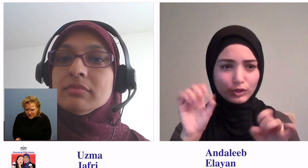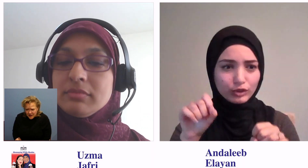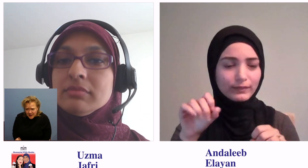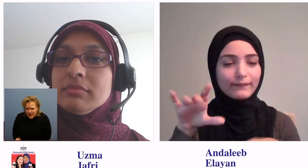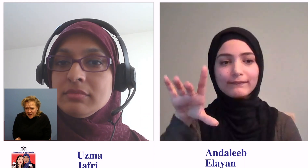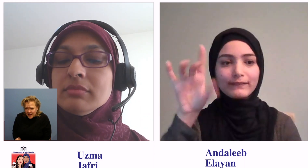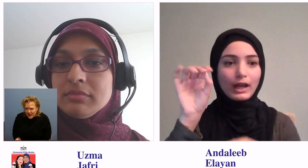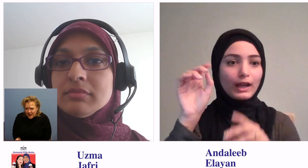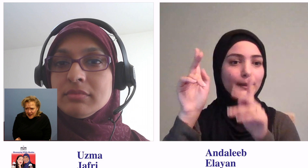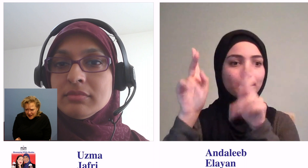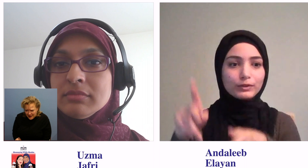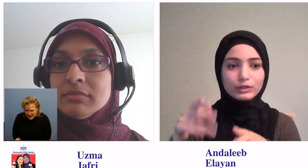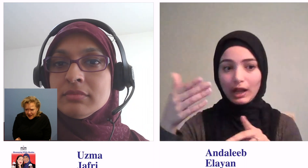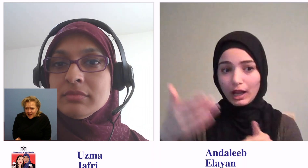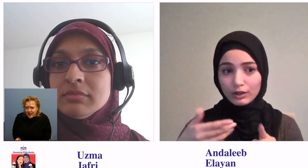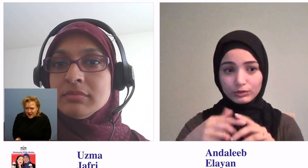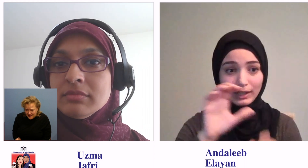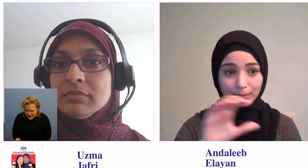of stuff.